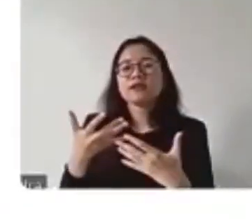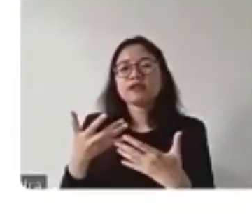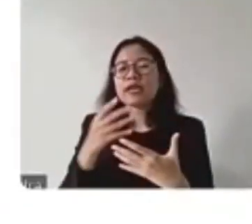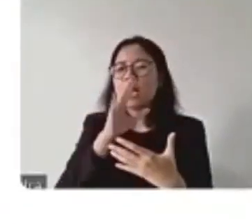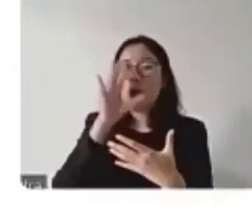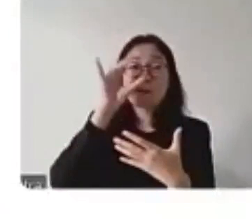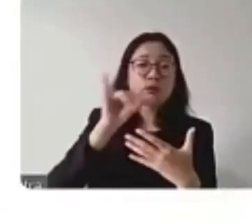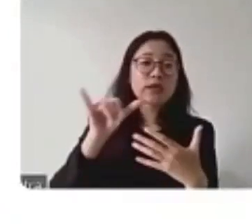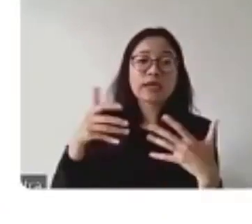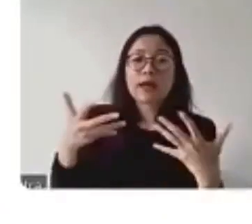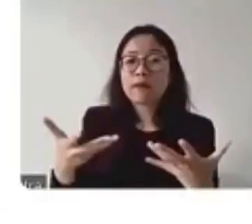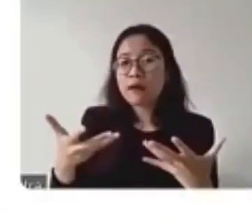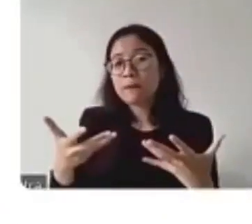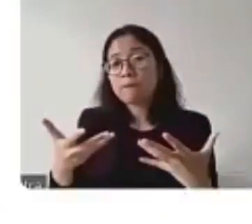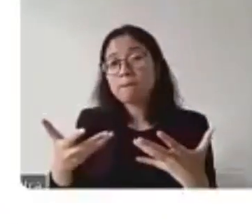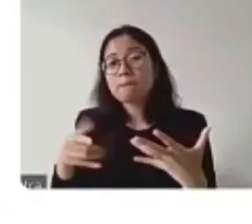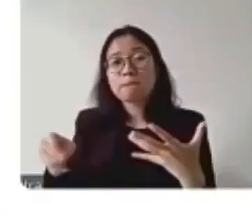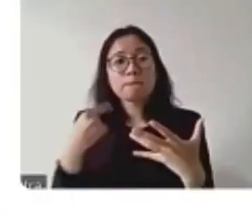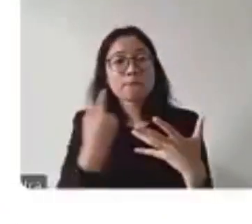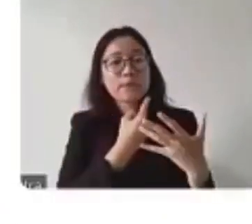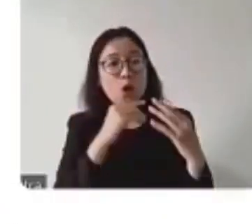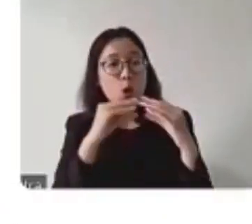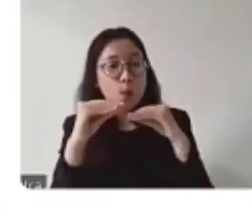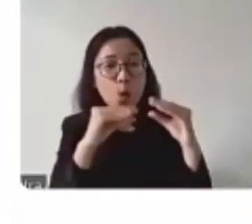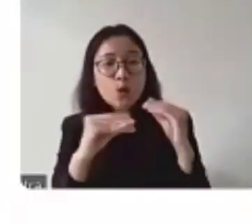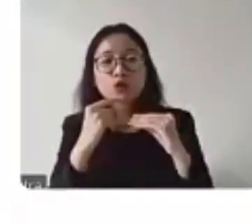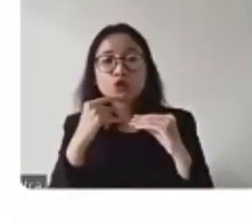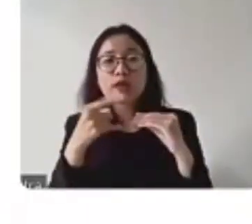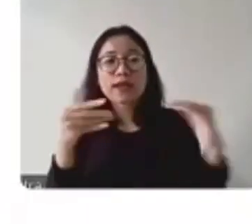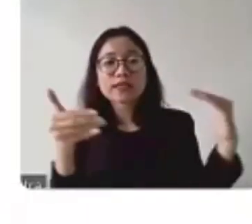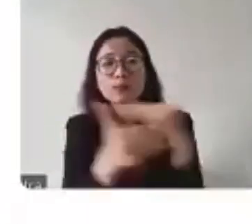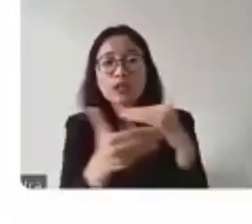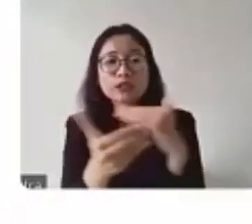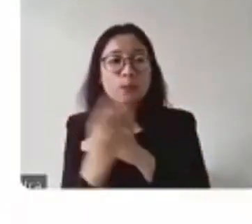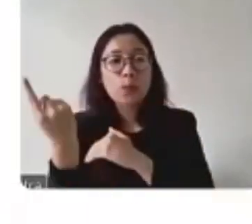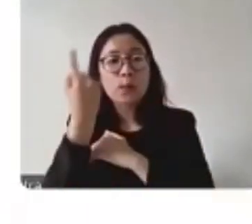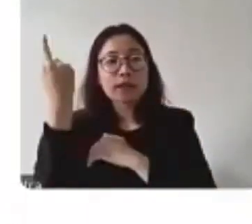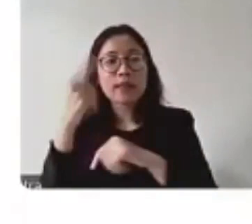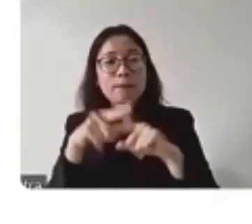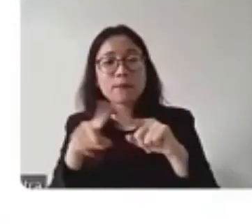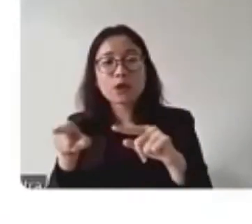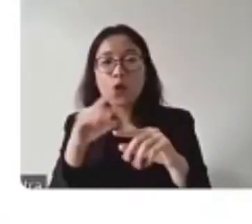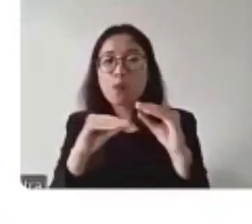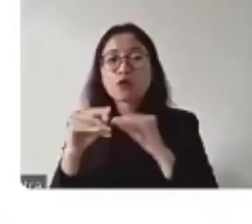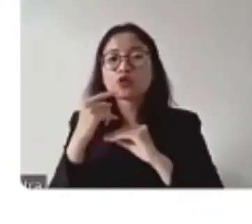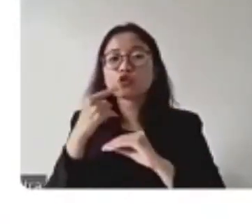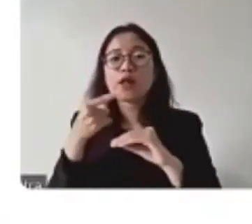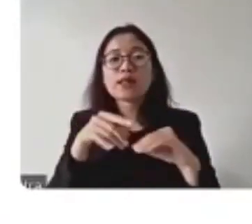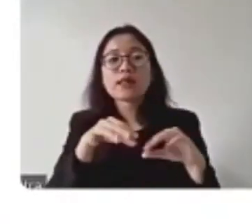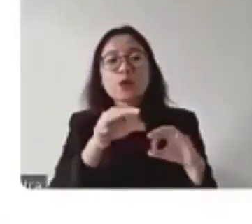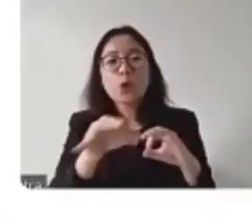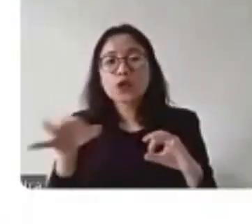like you can see examples sometimes where they'll say, okay, we're going to put in bicycle lanes, or we're going to put